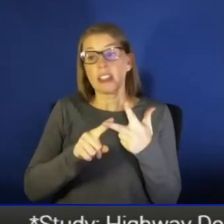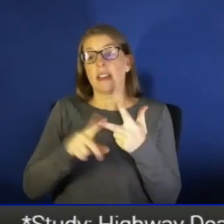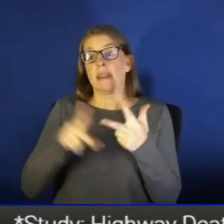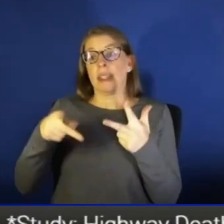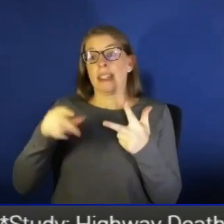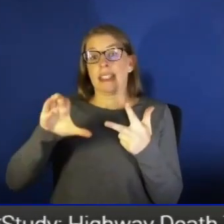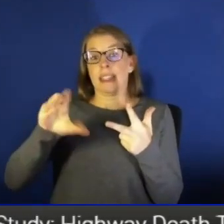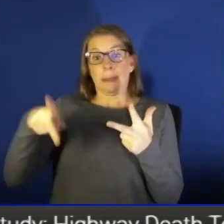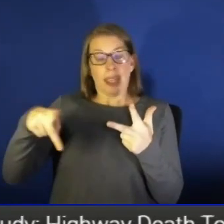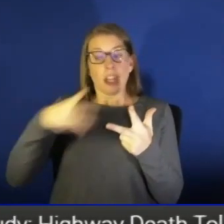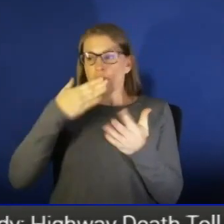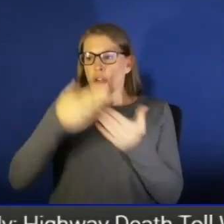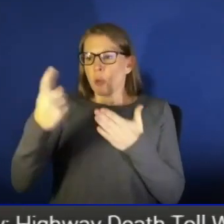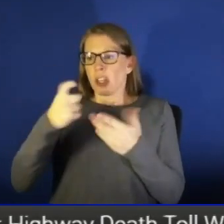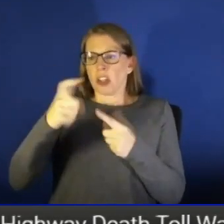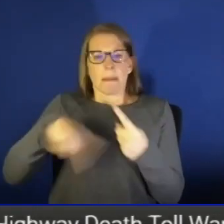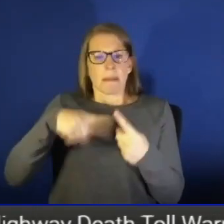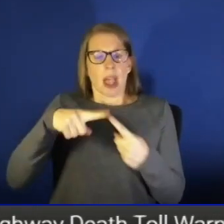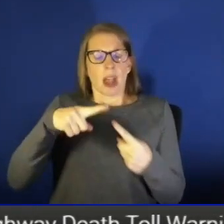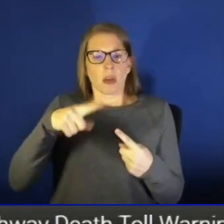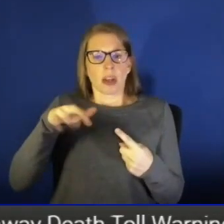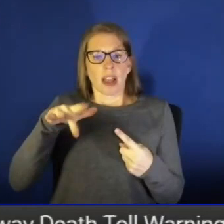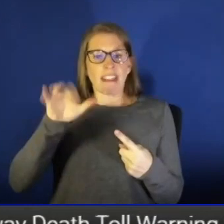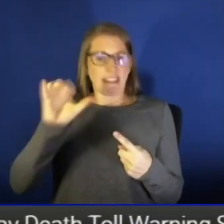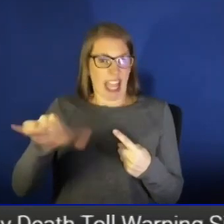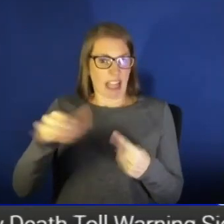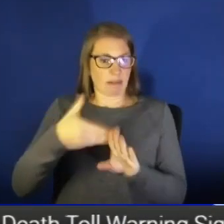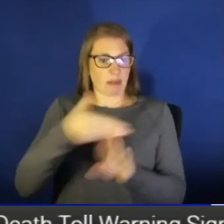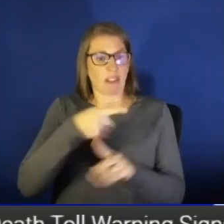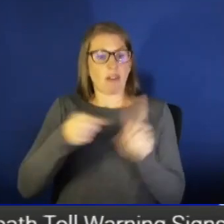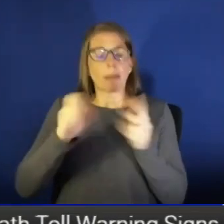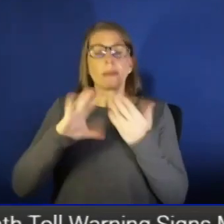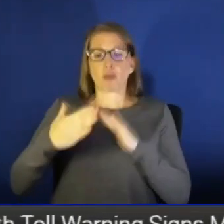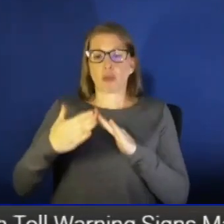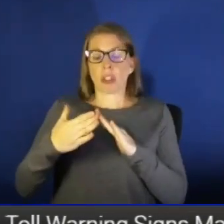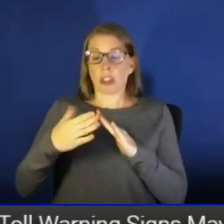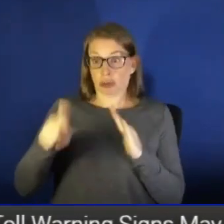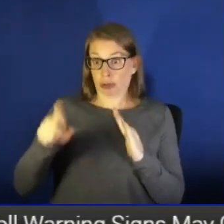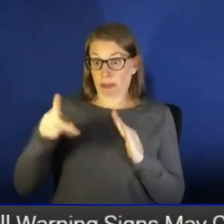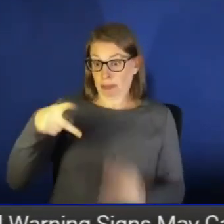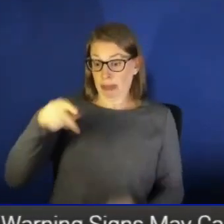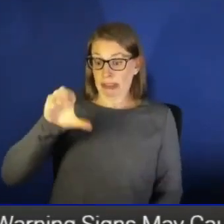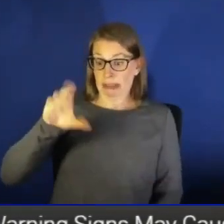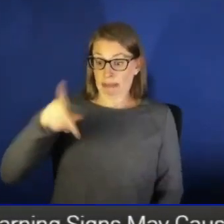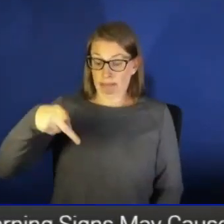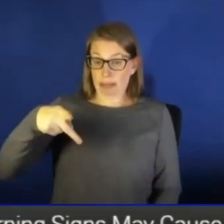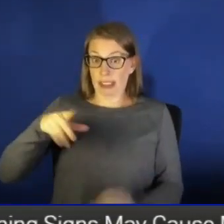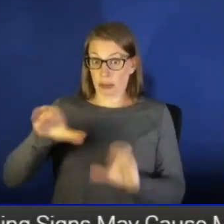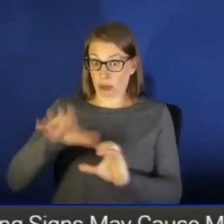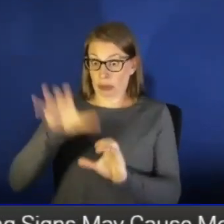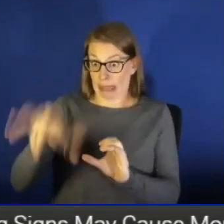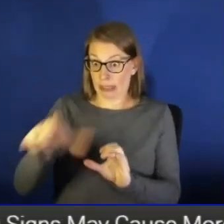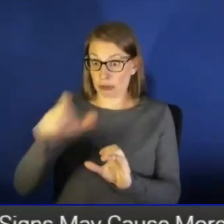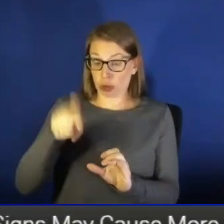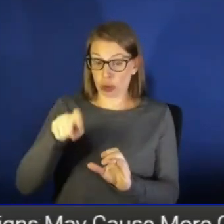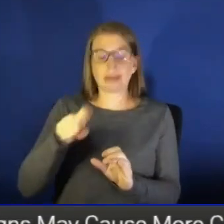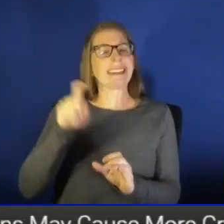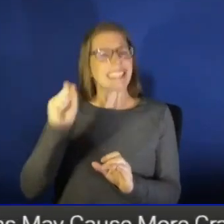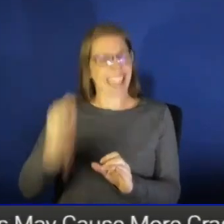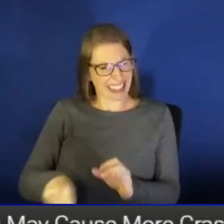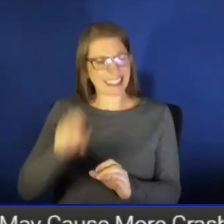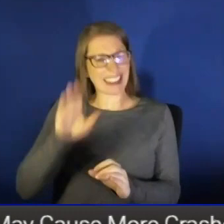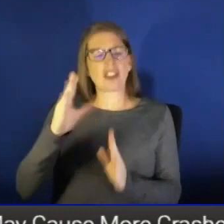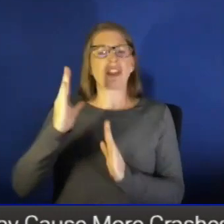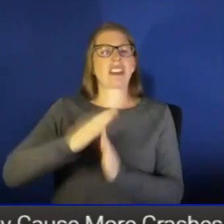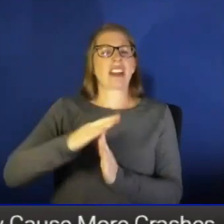about that earlier from the community about should the primary care physicians be doing that. Absolutely, yes. That's one of their main jobs, is to keep